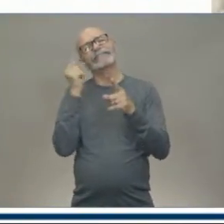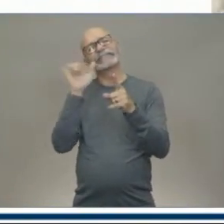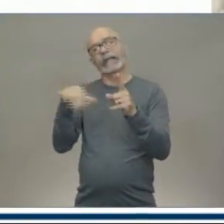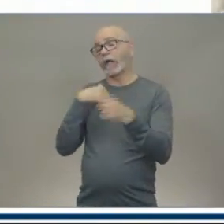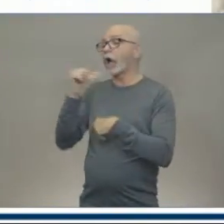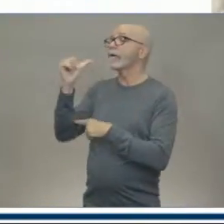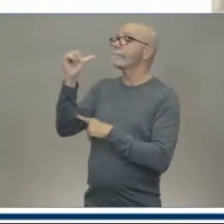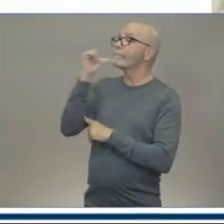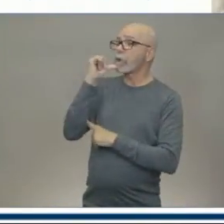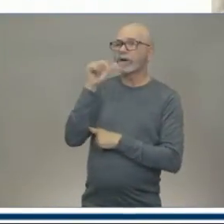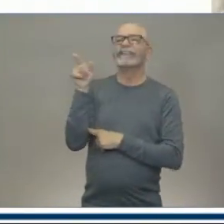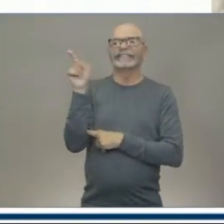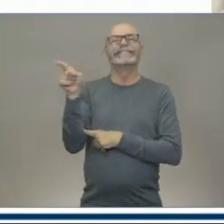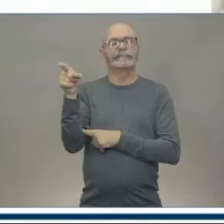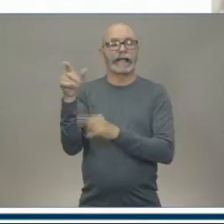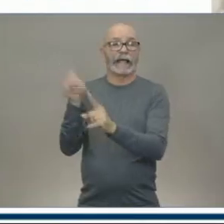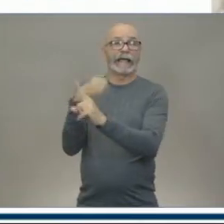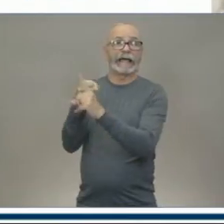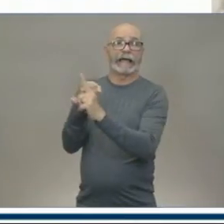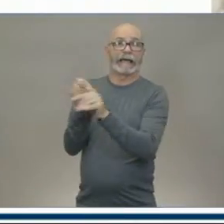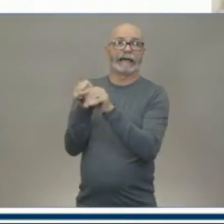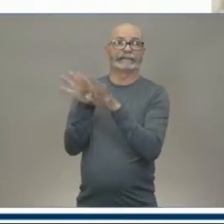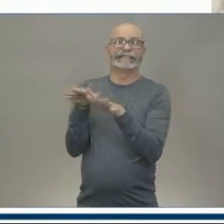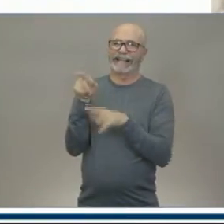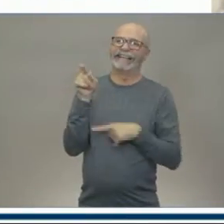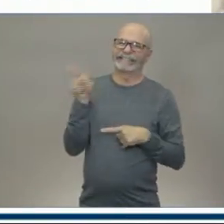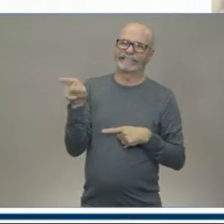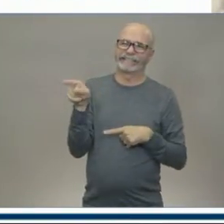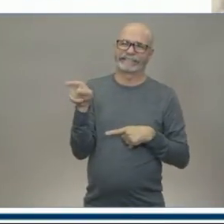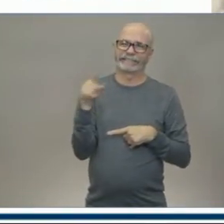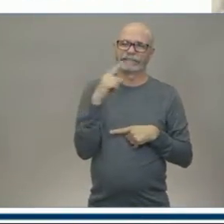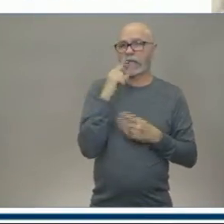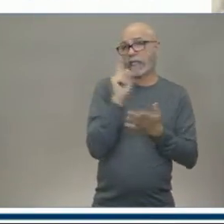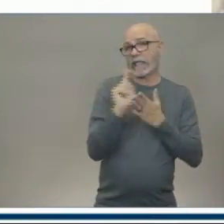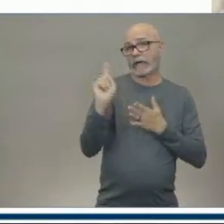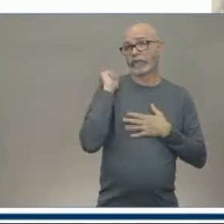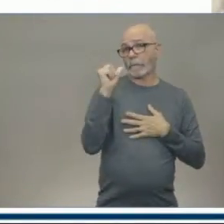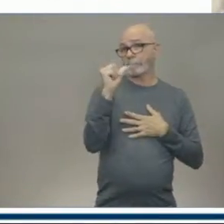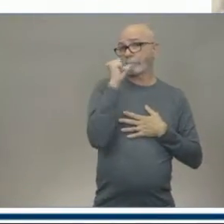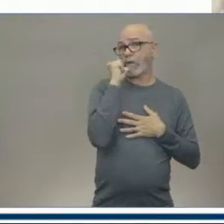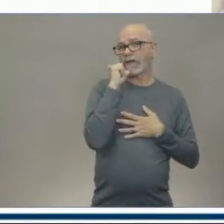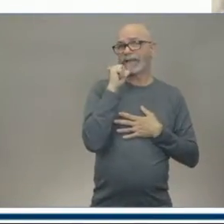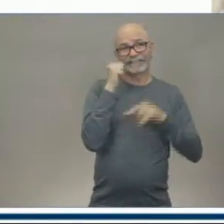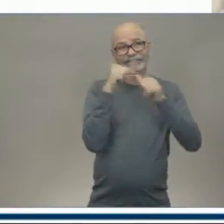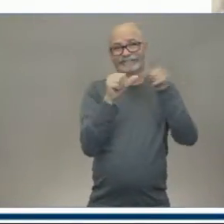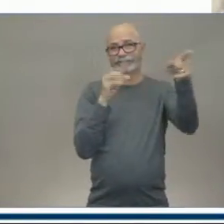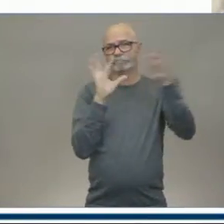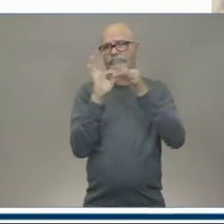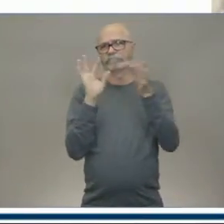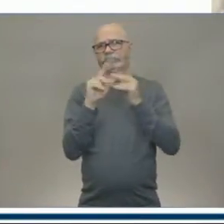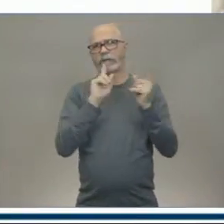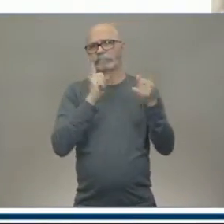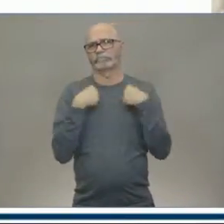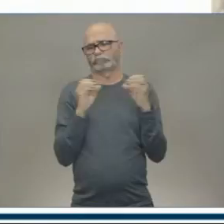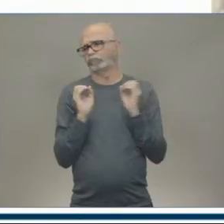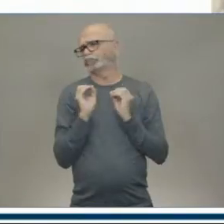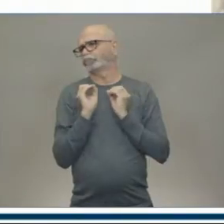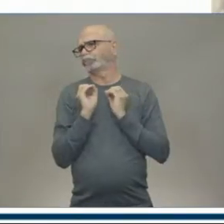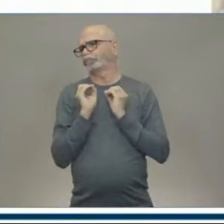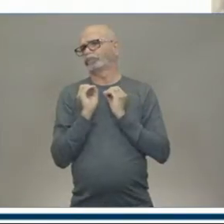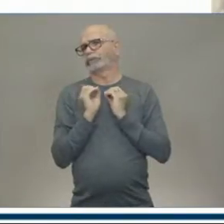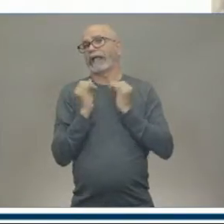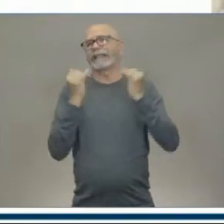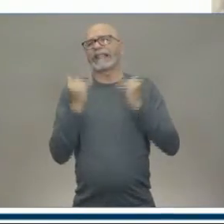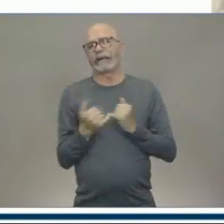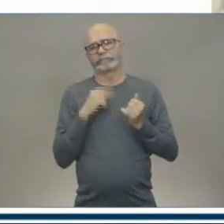and an advisory had been sent out. And I asked you last week about that, and you didn't answer. So I'll ask the same question about